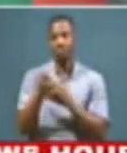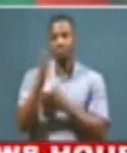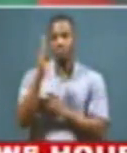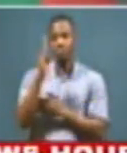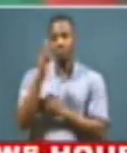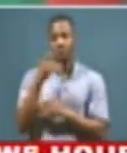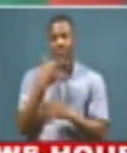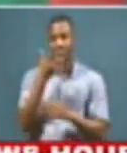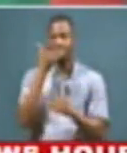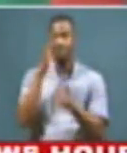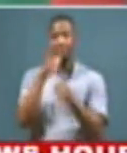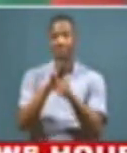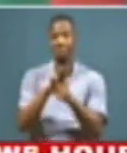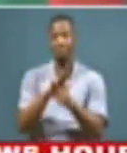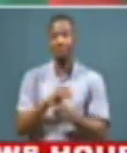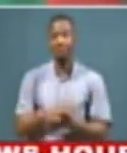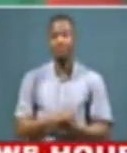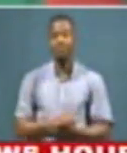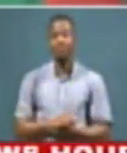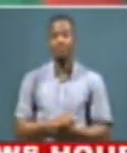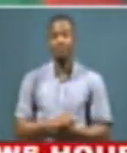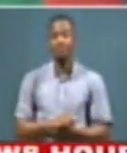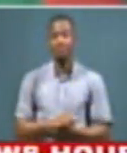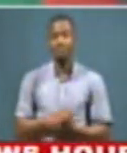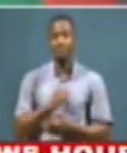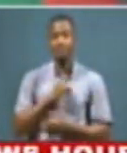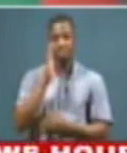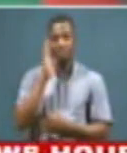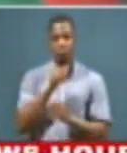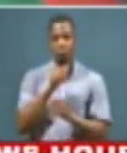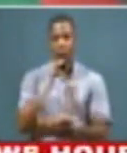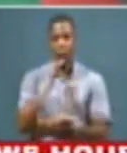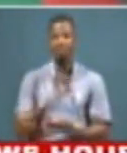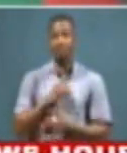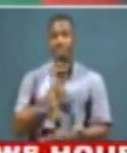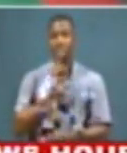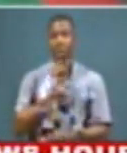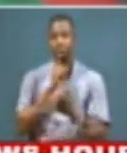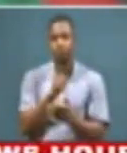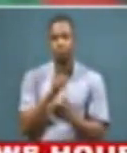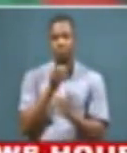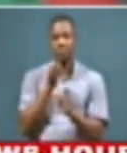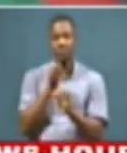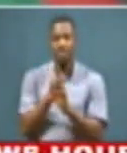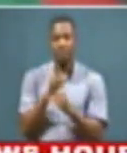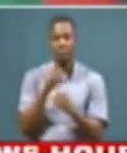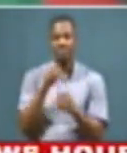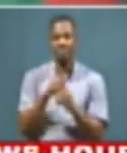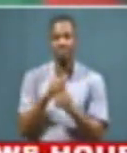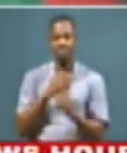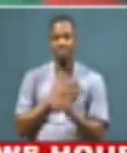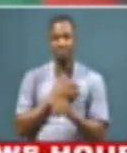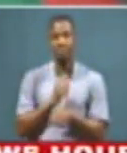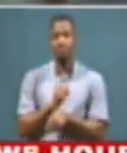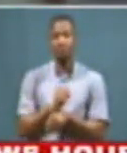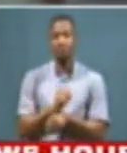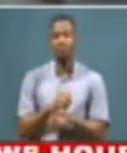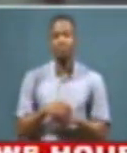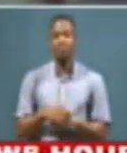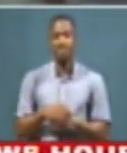the name of the Almighty God swear. That I will bear true faith and allegiance. That I will bear true faith and